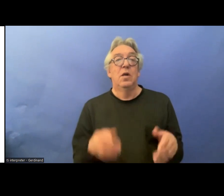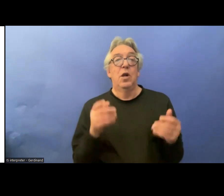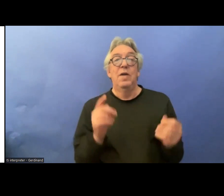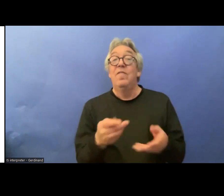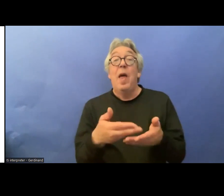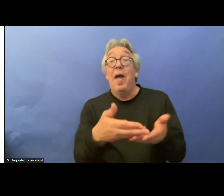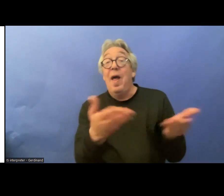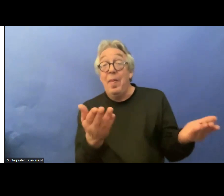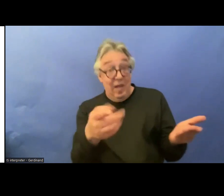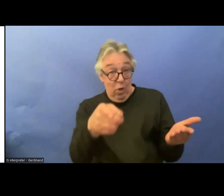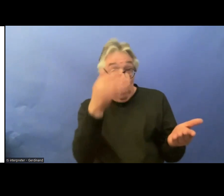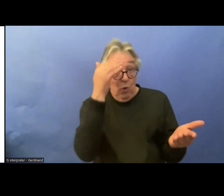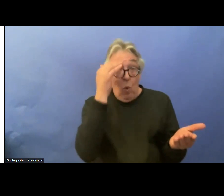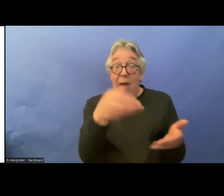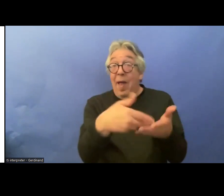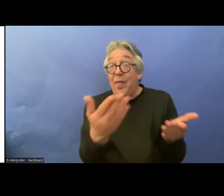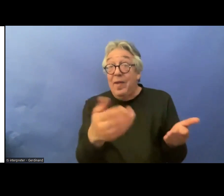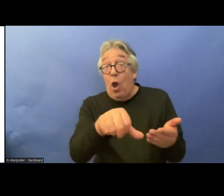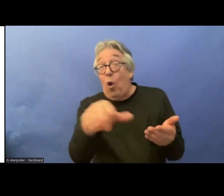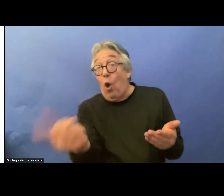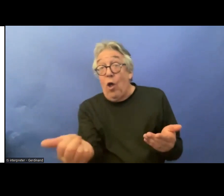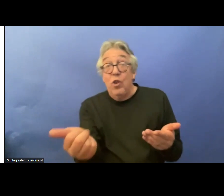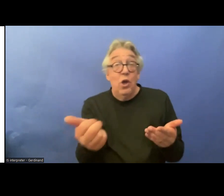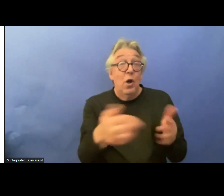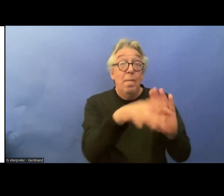or to strengthen disability inclusion